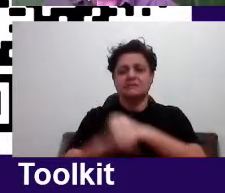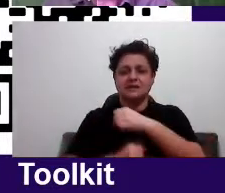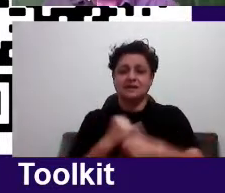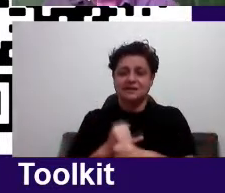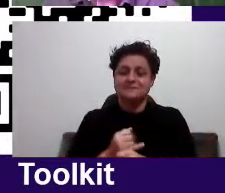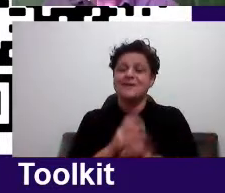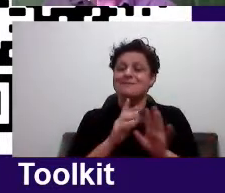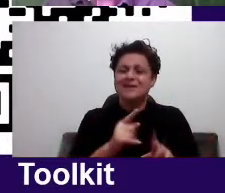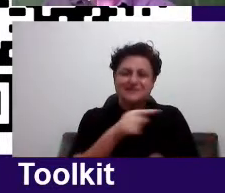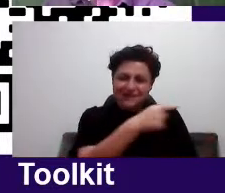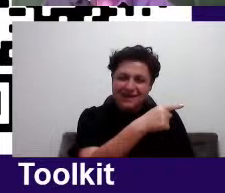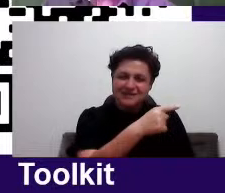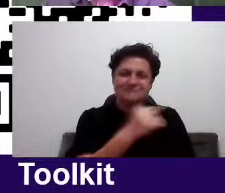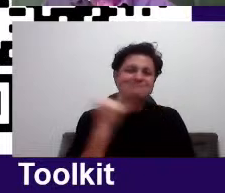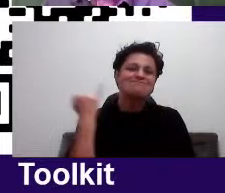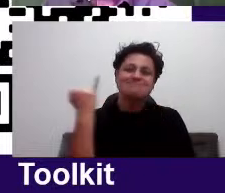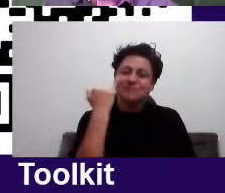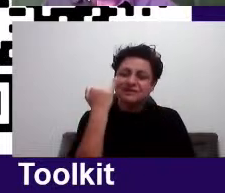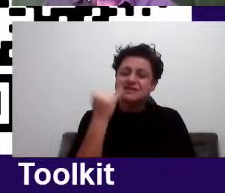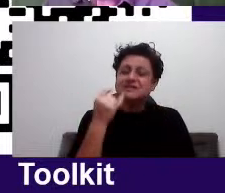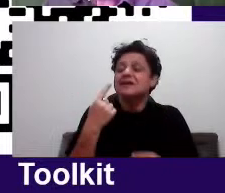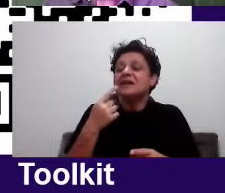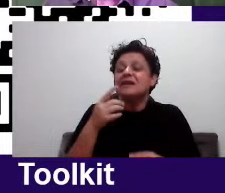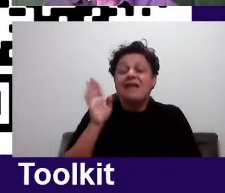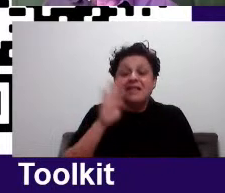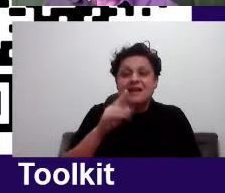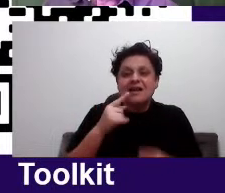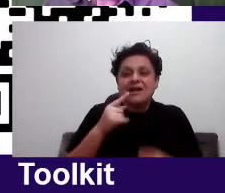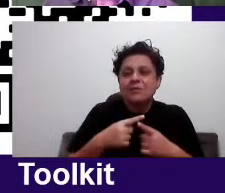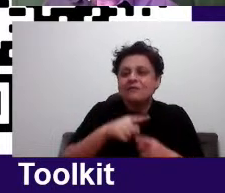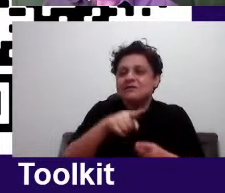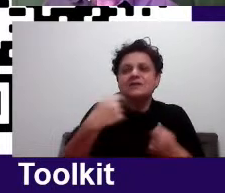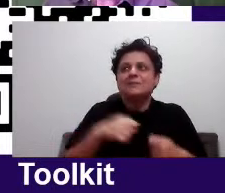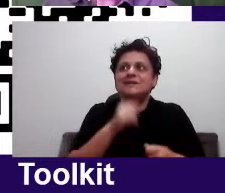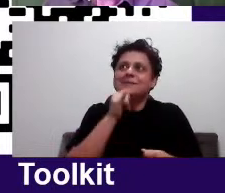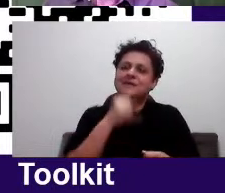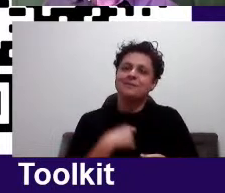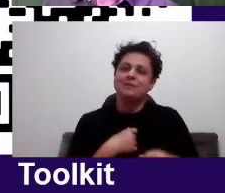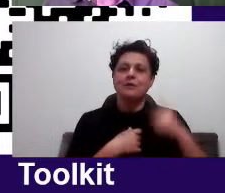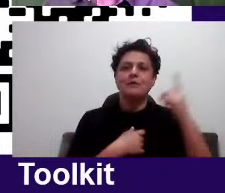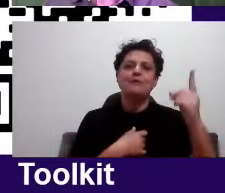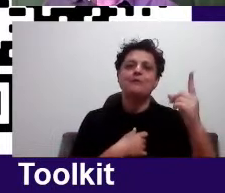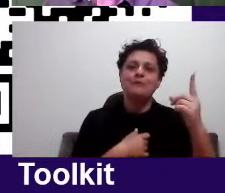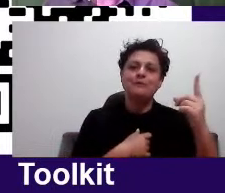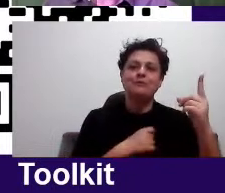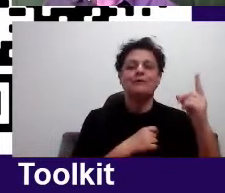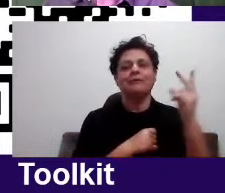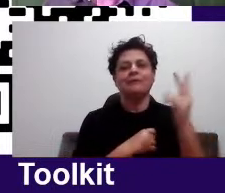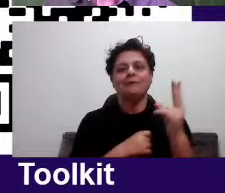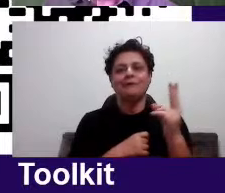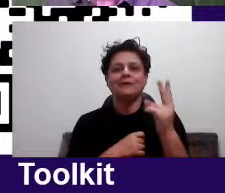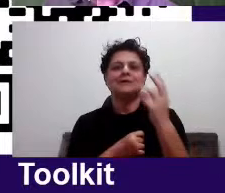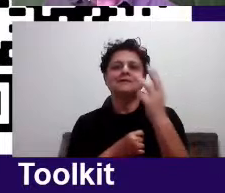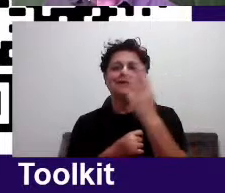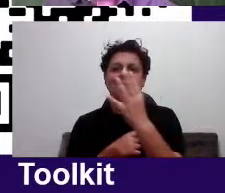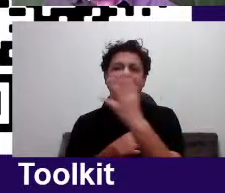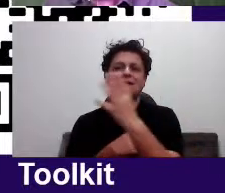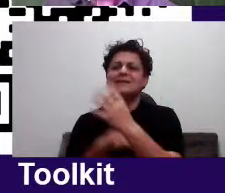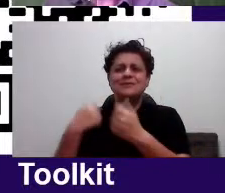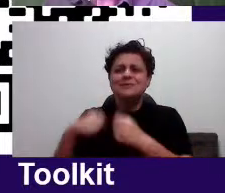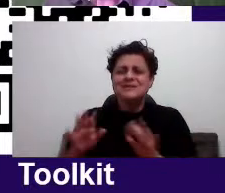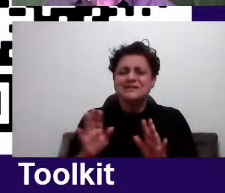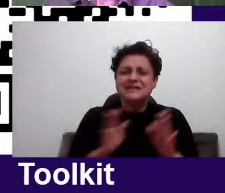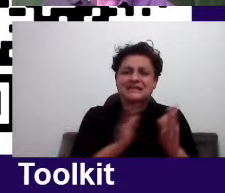work from Module 1 to Module 7. You can approach it in any way you like. You can just look at